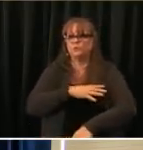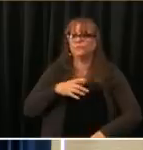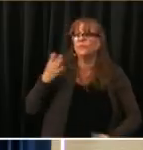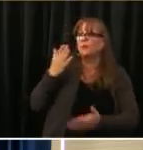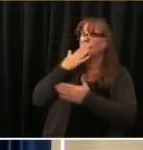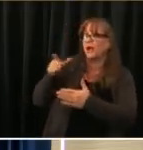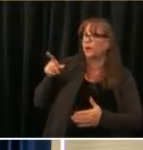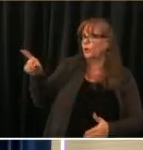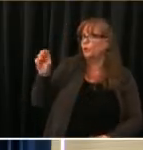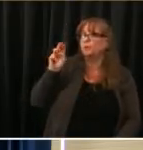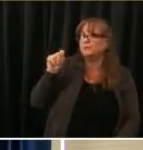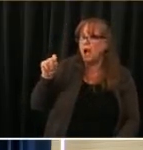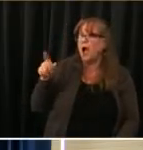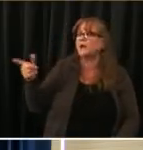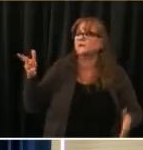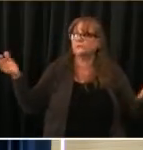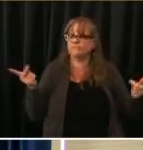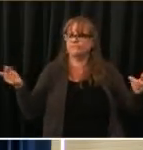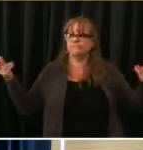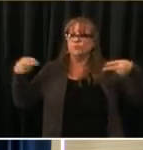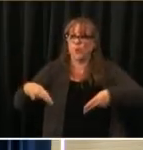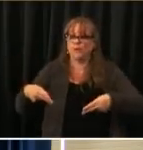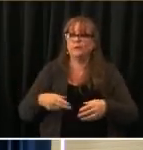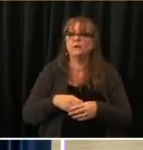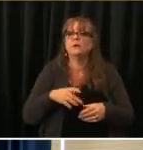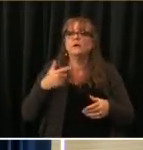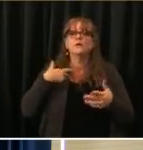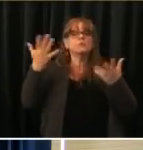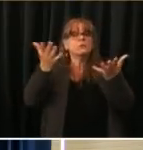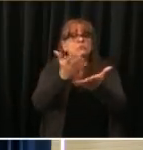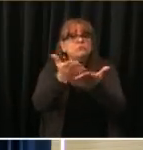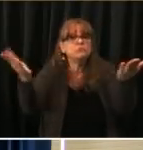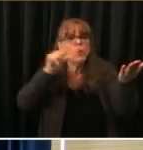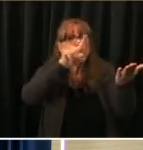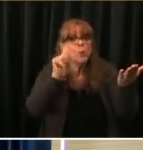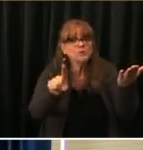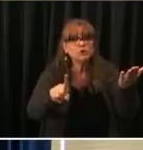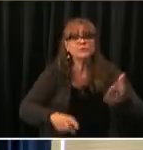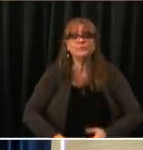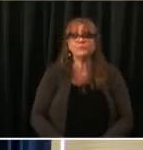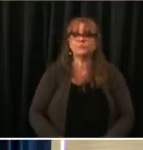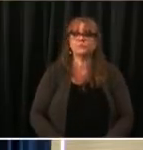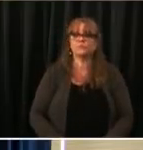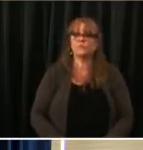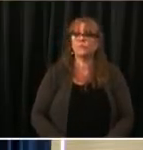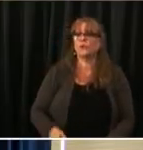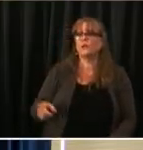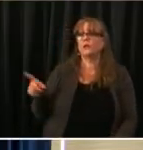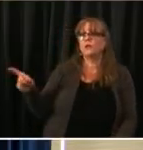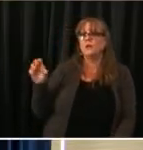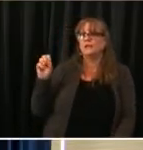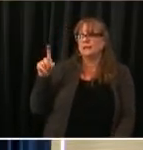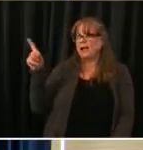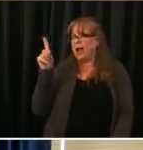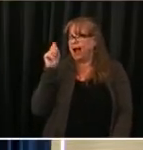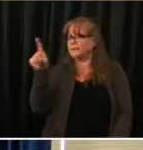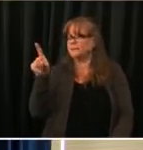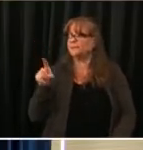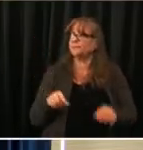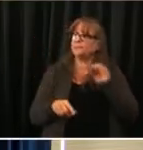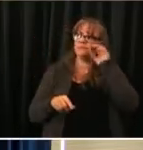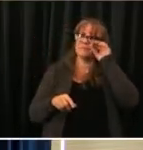Hey, Governor, this is Seth with the Gazette. 2 questions for you. First, if workers in homeless shelters are going to be included in the next phase, why